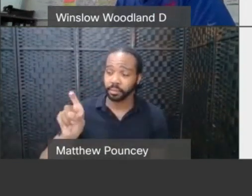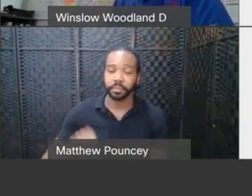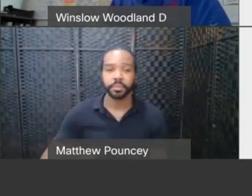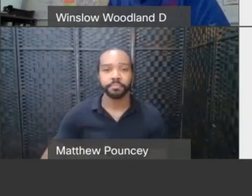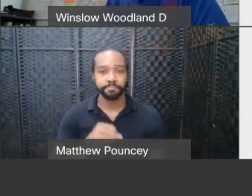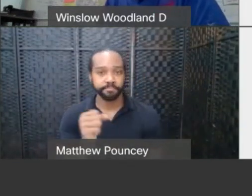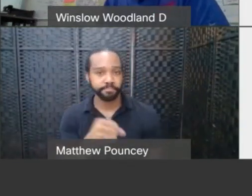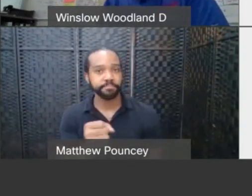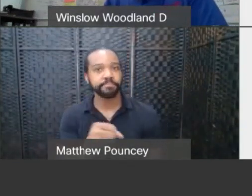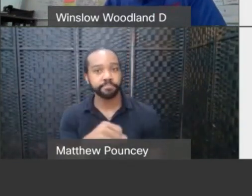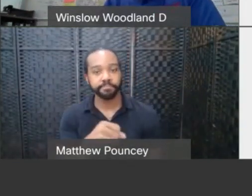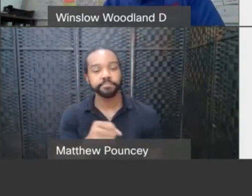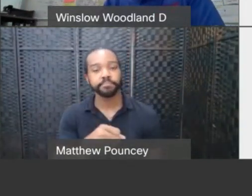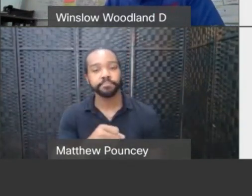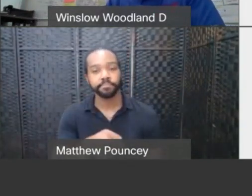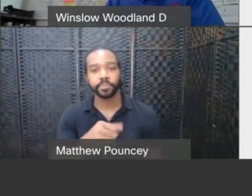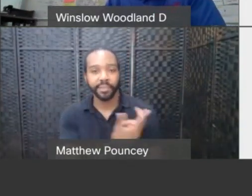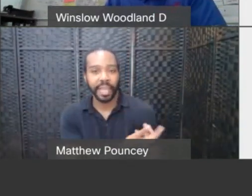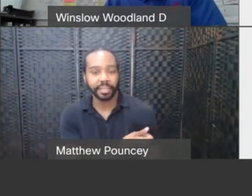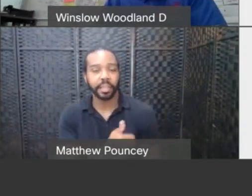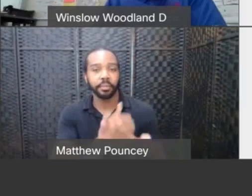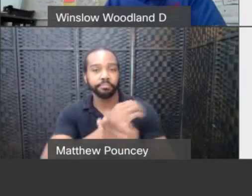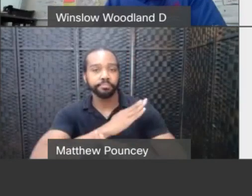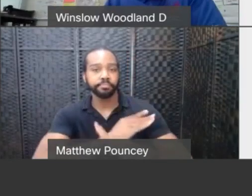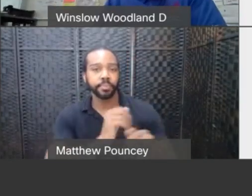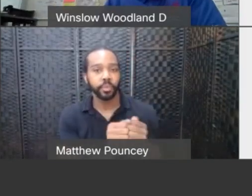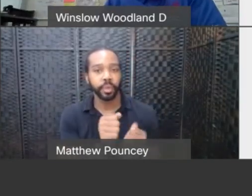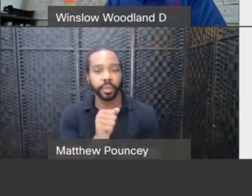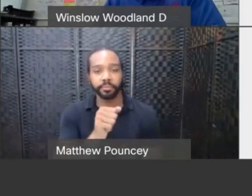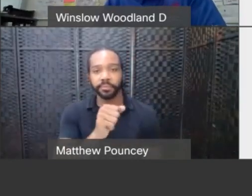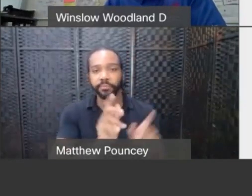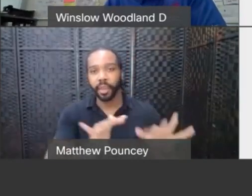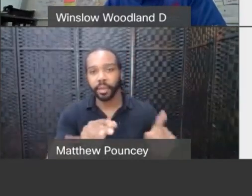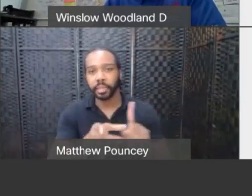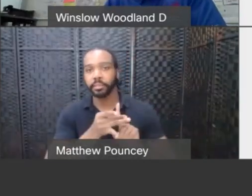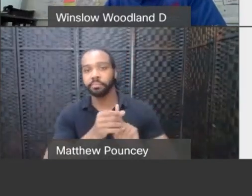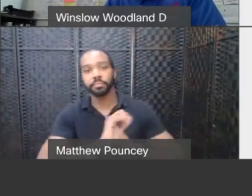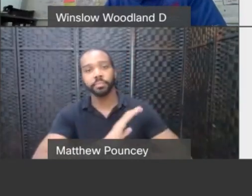against the Delta variant. There may be more